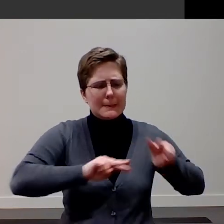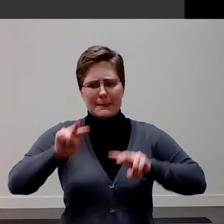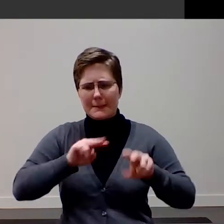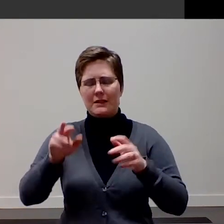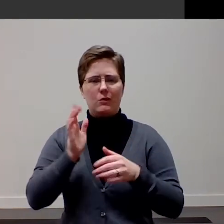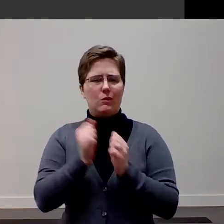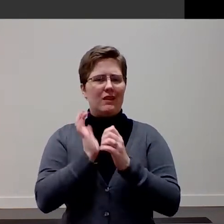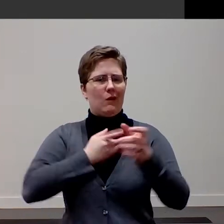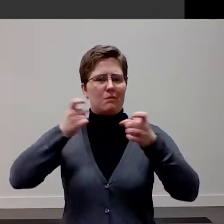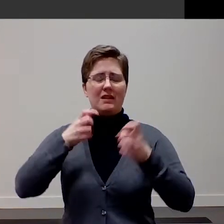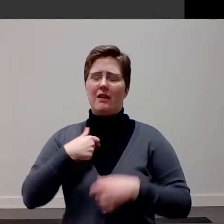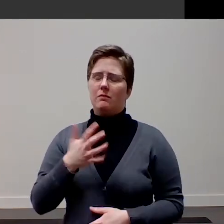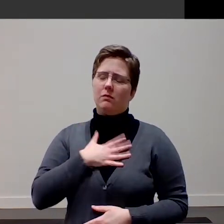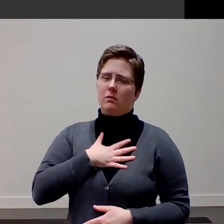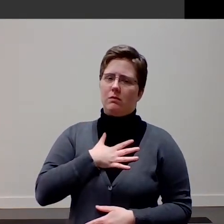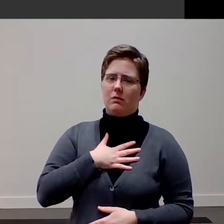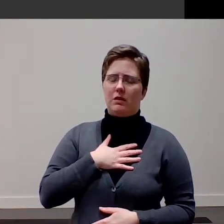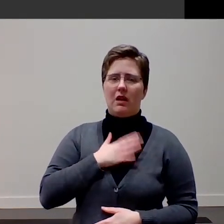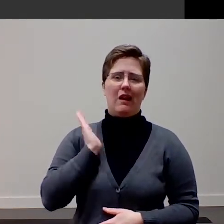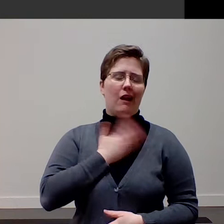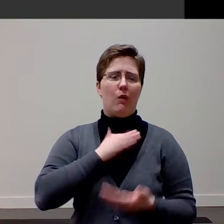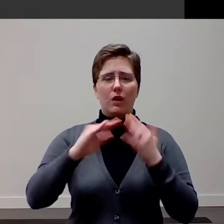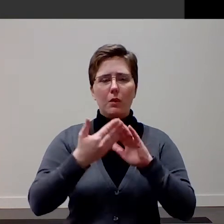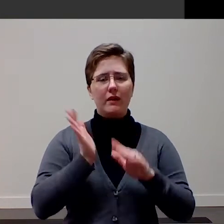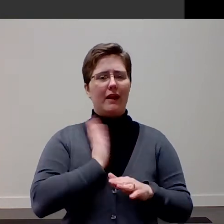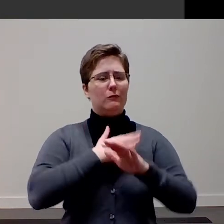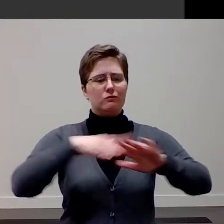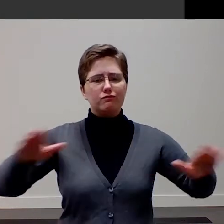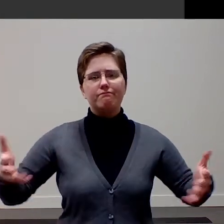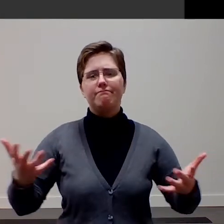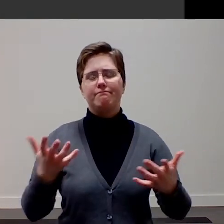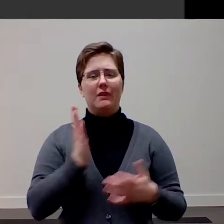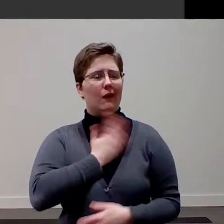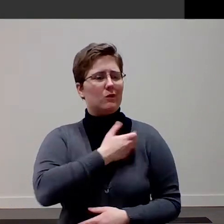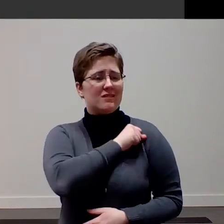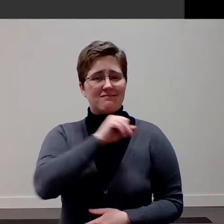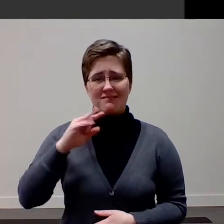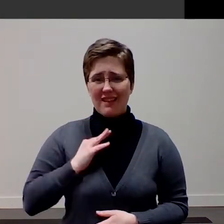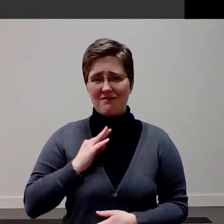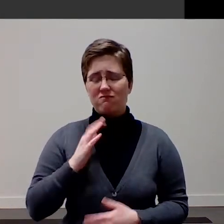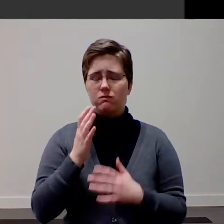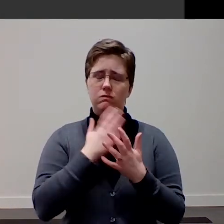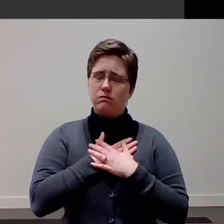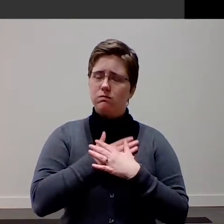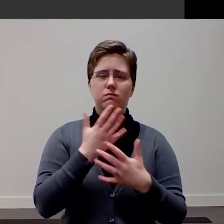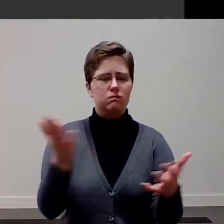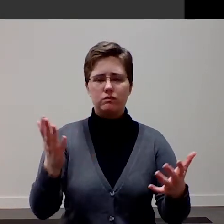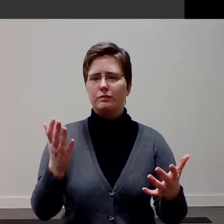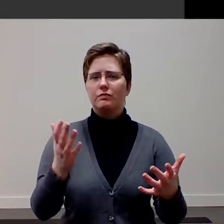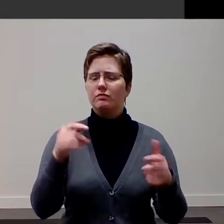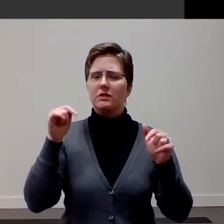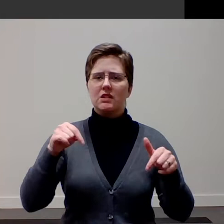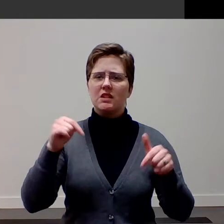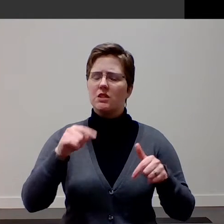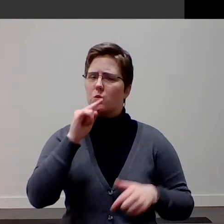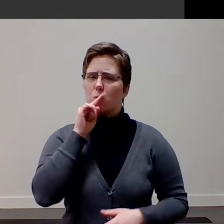administration, and I feel for our community, our kids, our staff. This is just